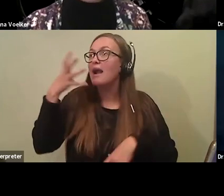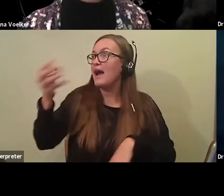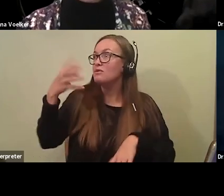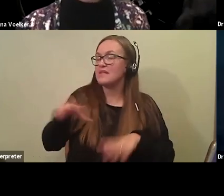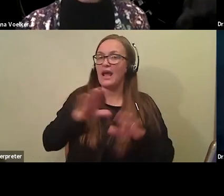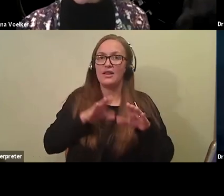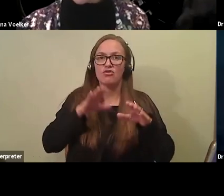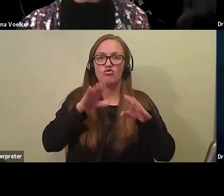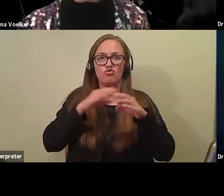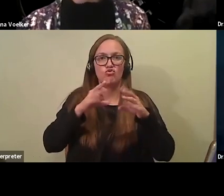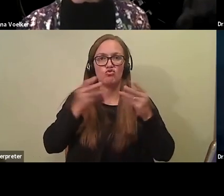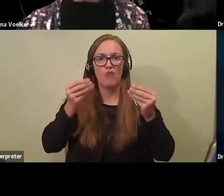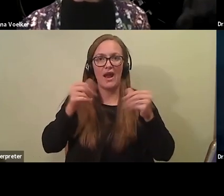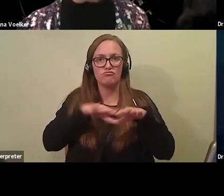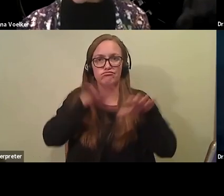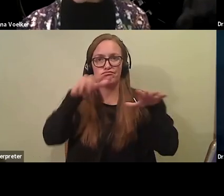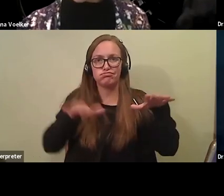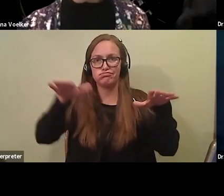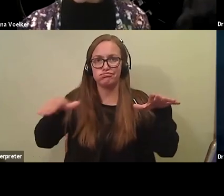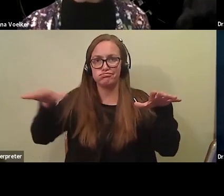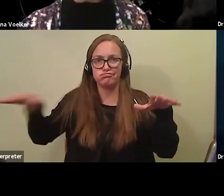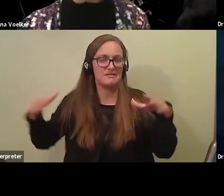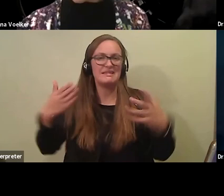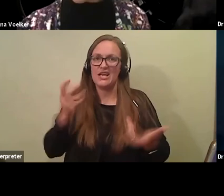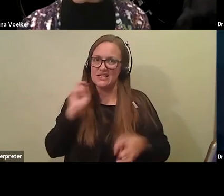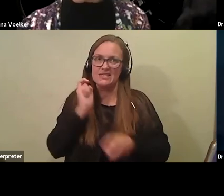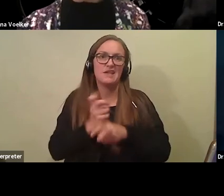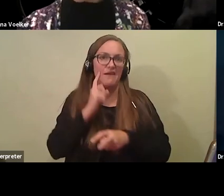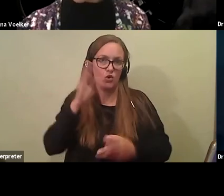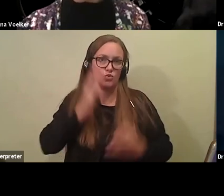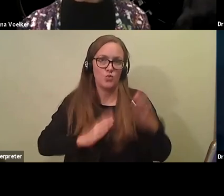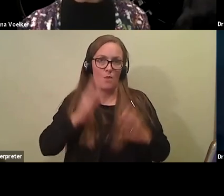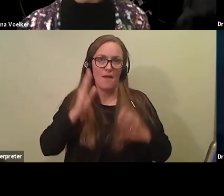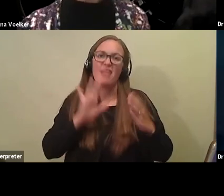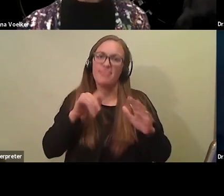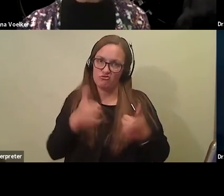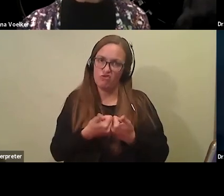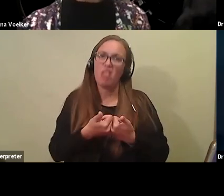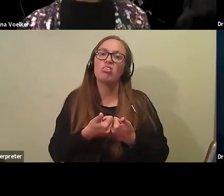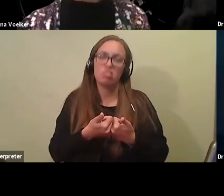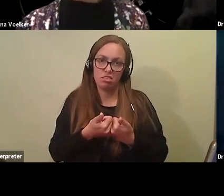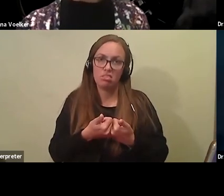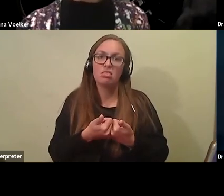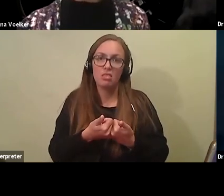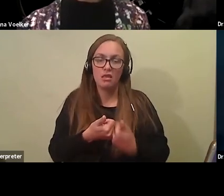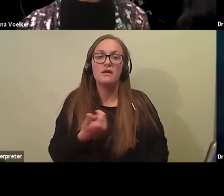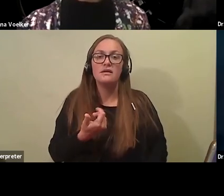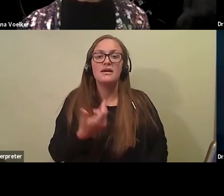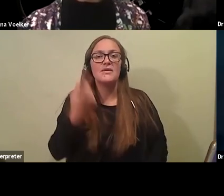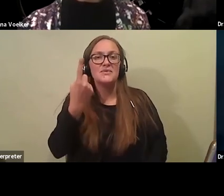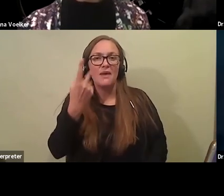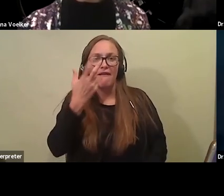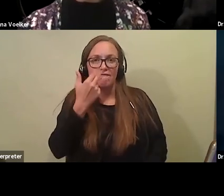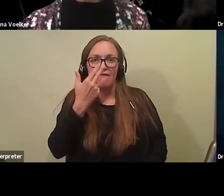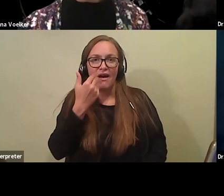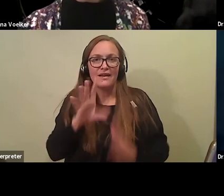difficult task for robots. So very basic things are still a challenge for robots. There's actually a humorous video from